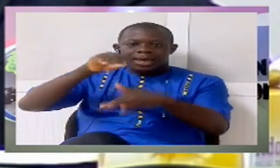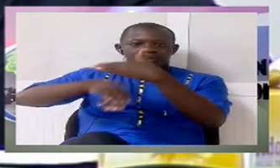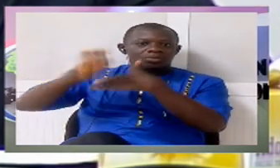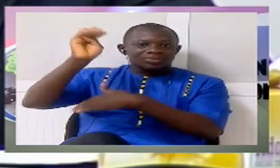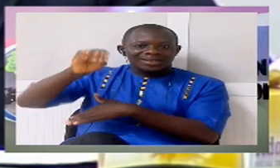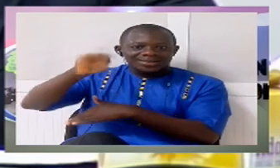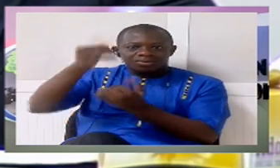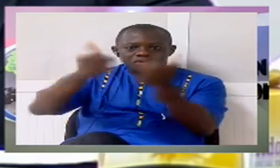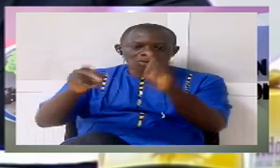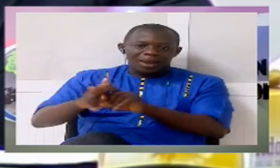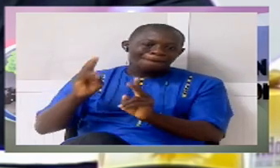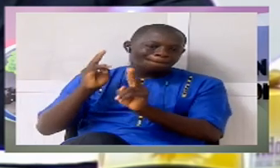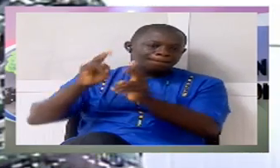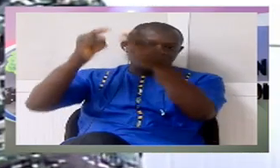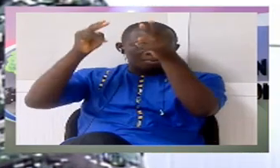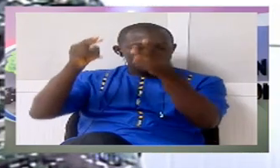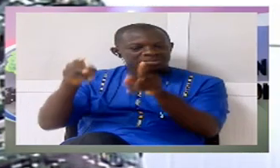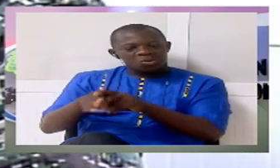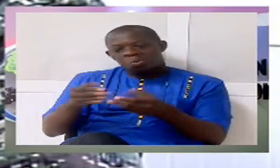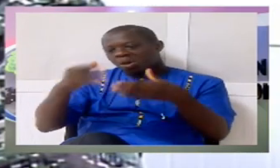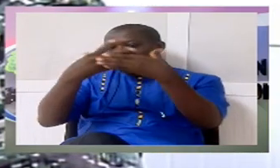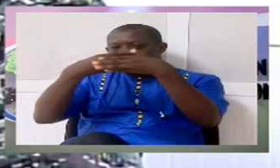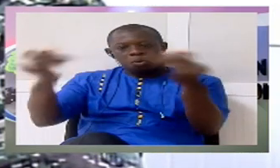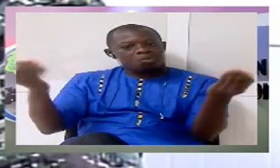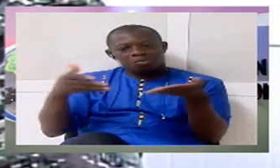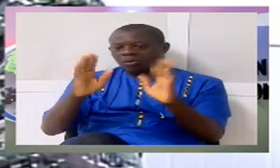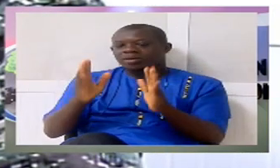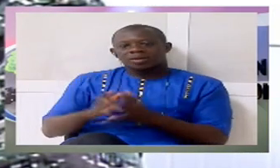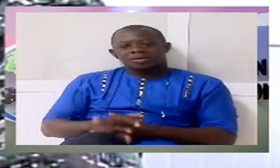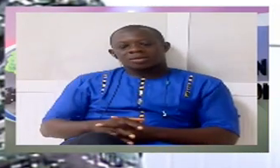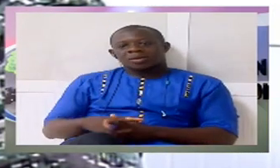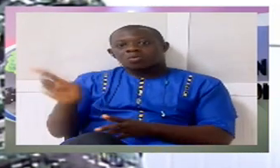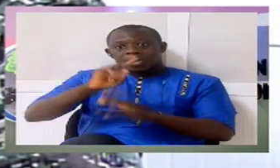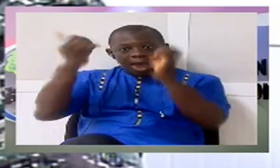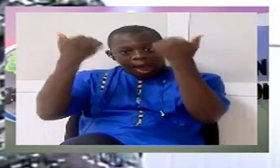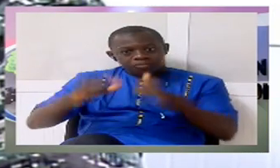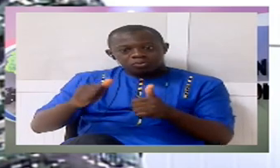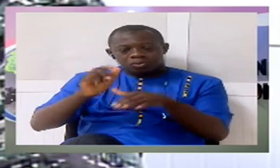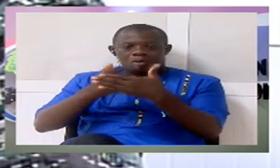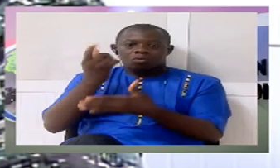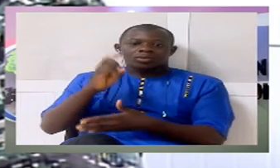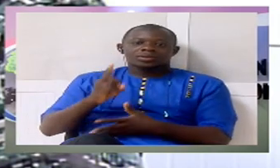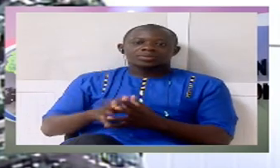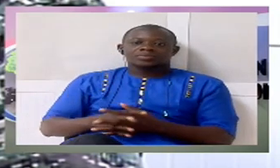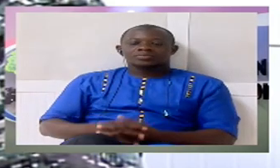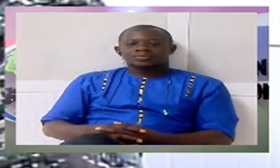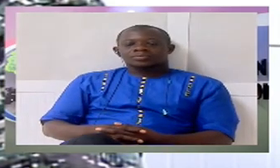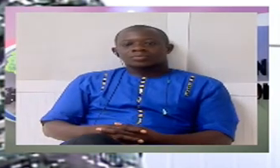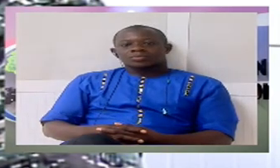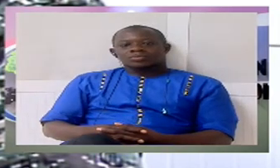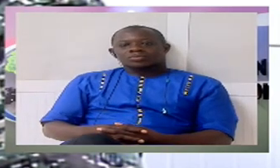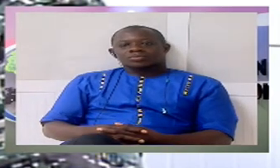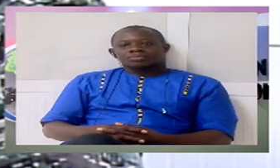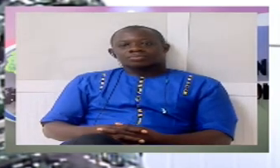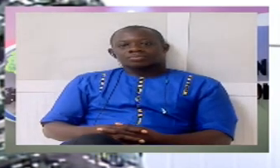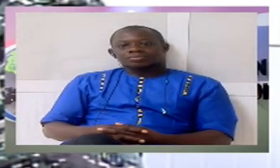him cold blood. Isn't that what happened? Hew, Bobo. Almamo dafa wacha moto bim nekon dem. Feka Nigerian bi ci